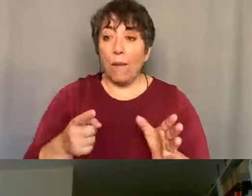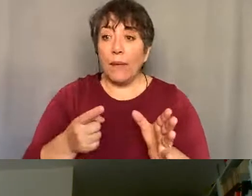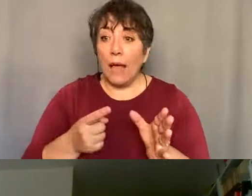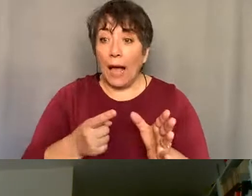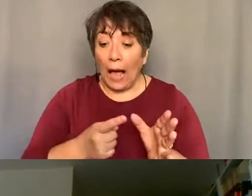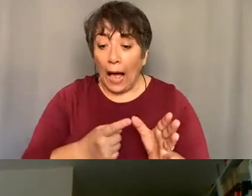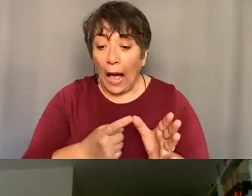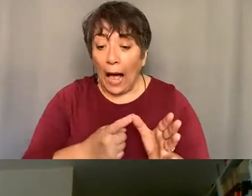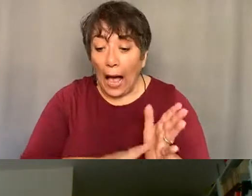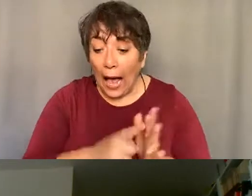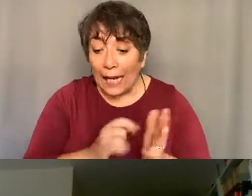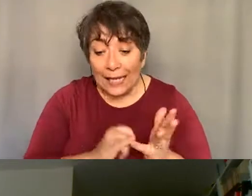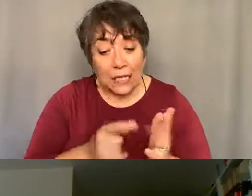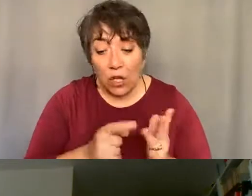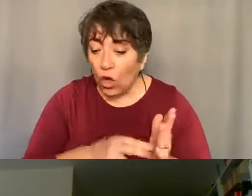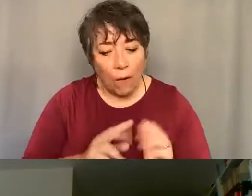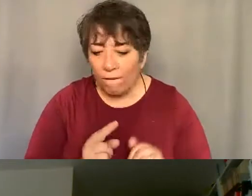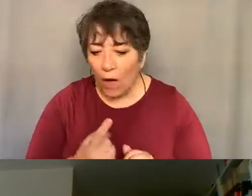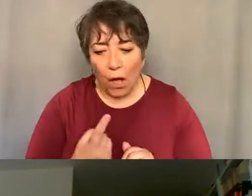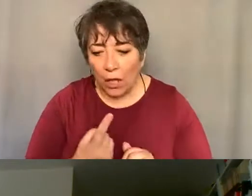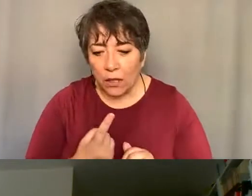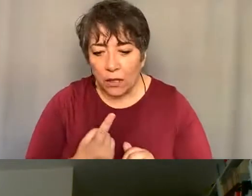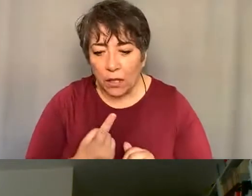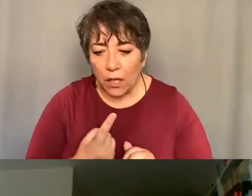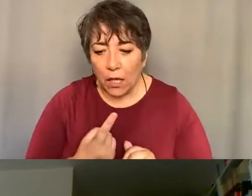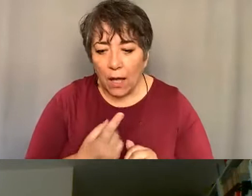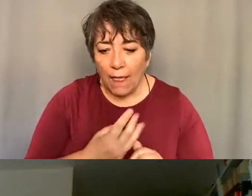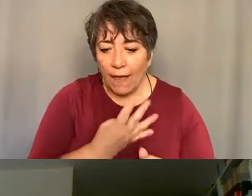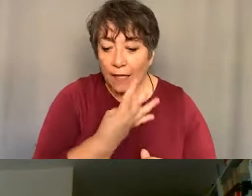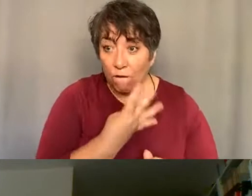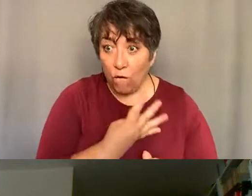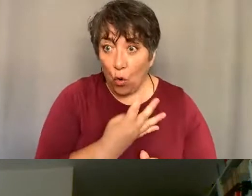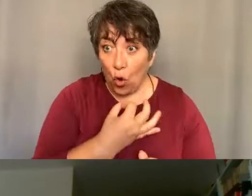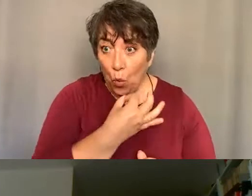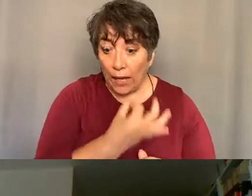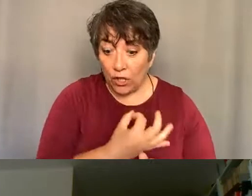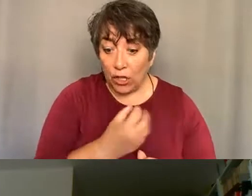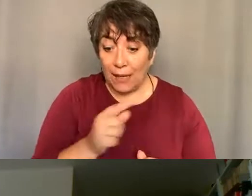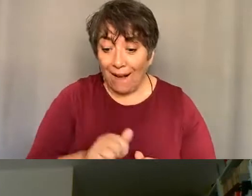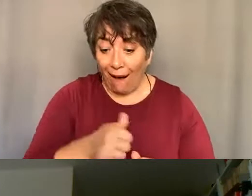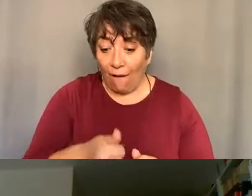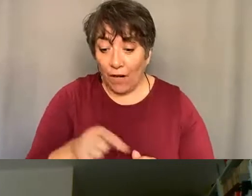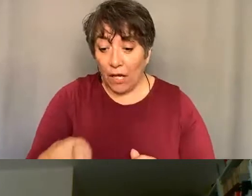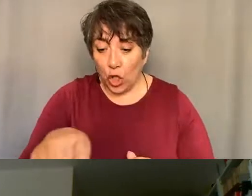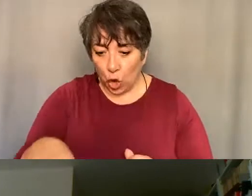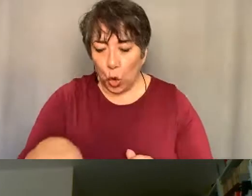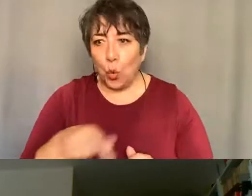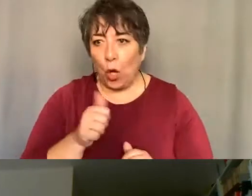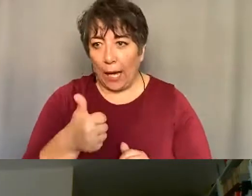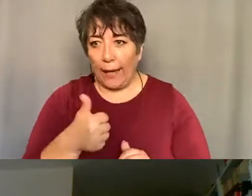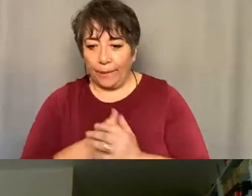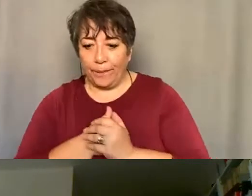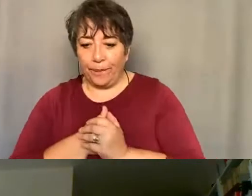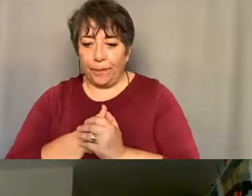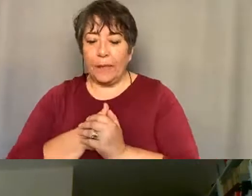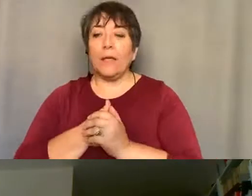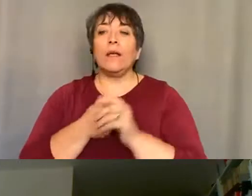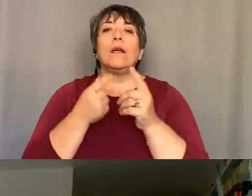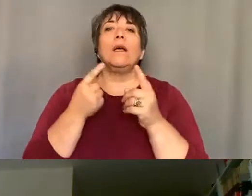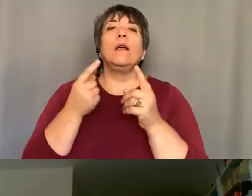just do 4 of these pre-questions first. The first one was, it would be helpful to patients who don't have access to